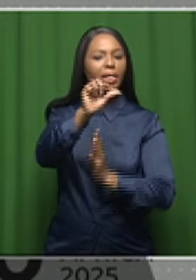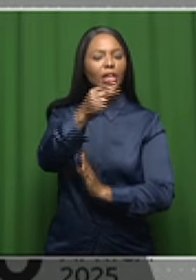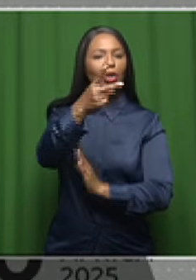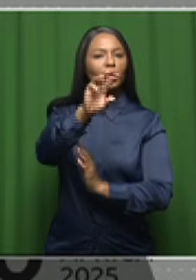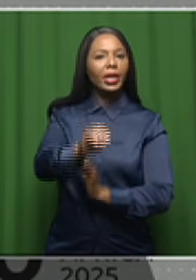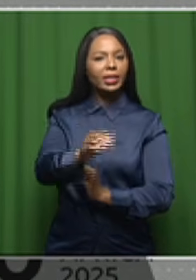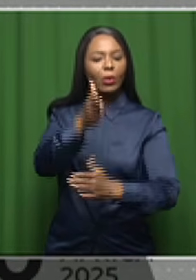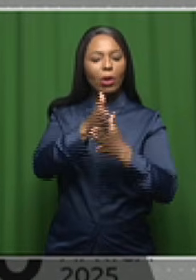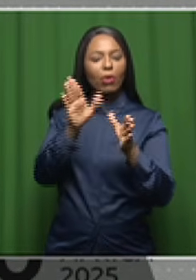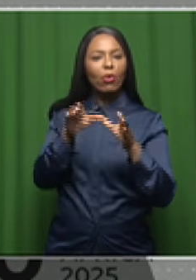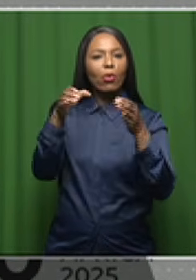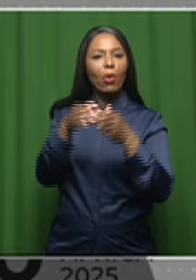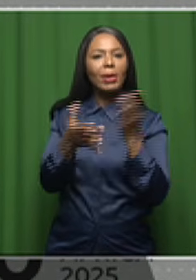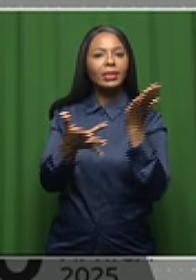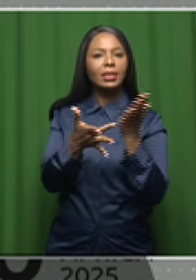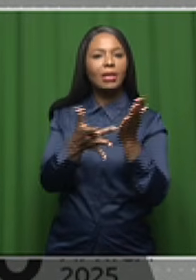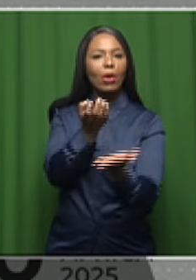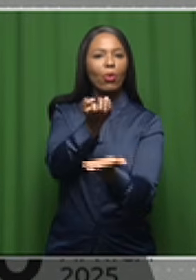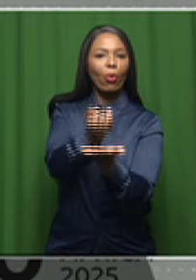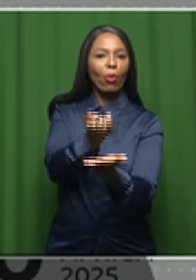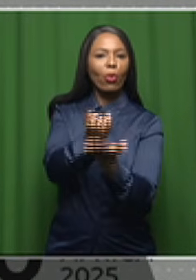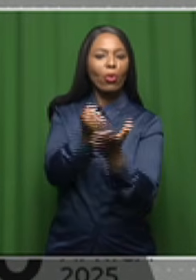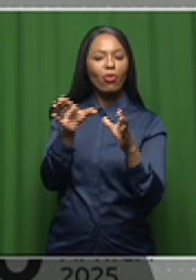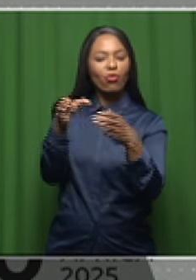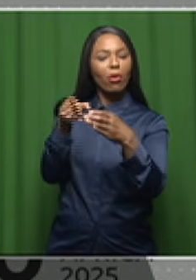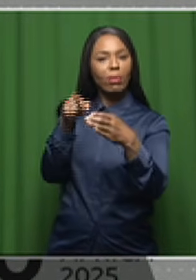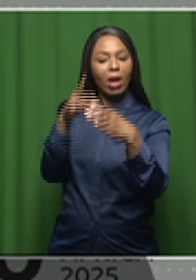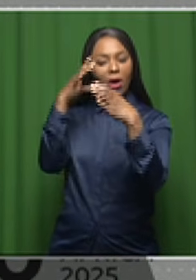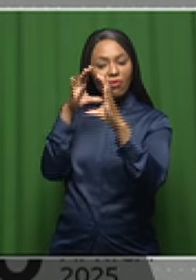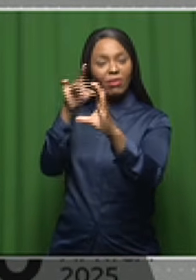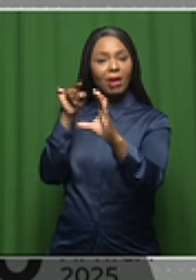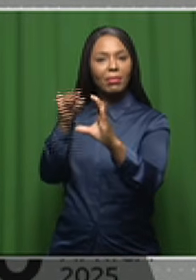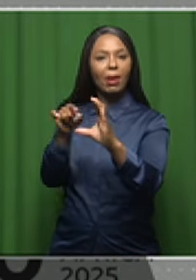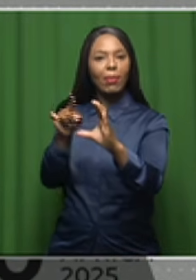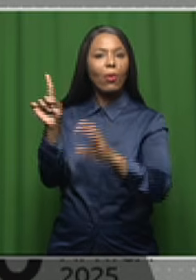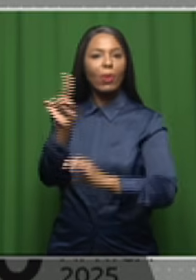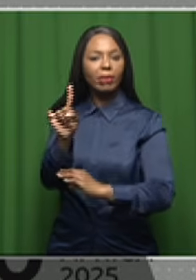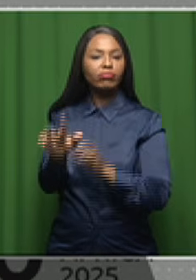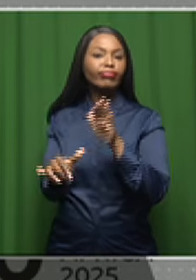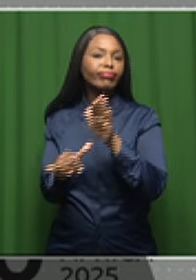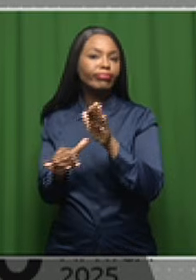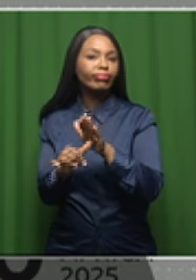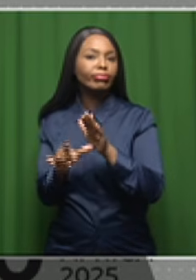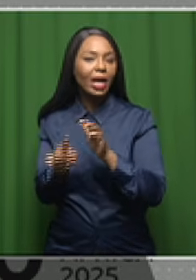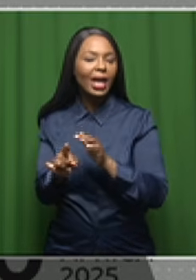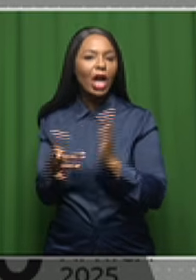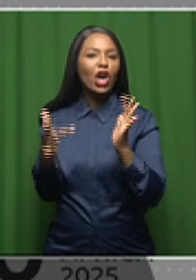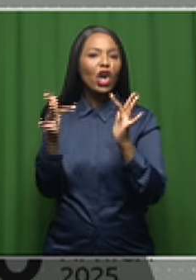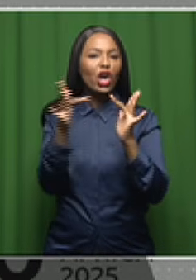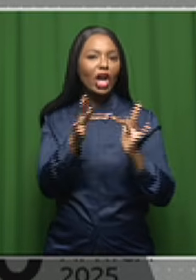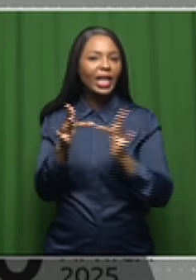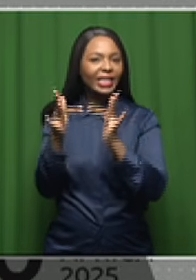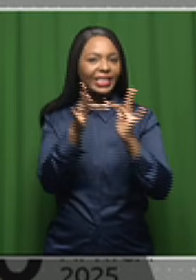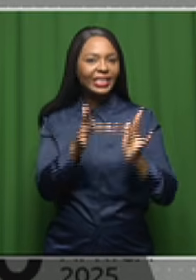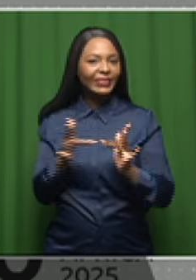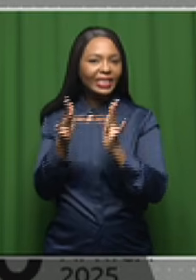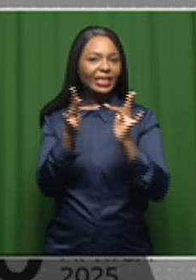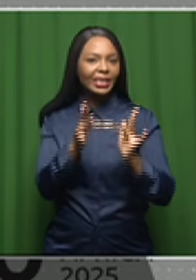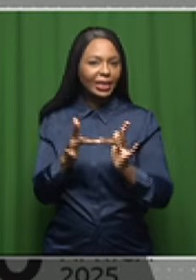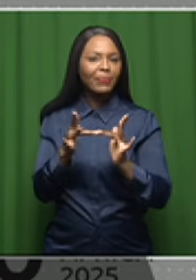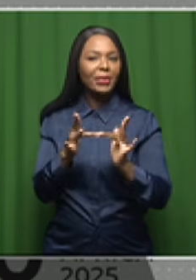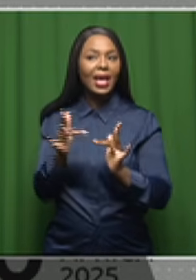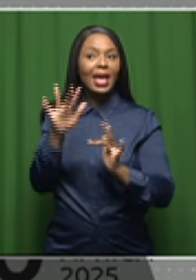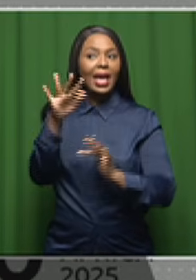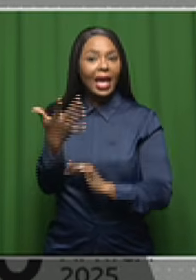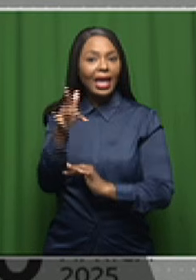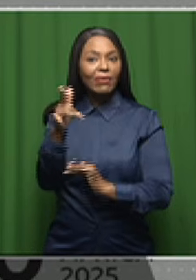of digital economy. So, biggest issue here, Alicia, is the issue of connectivity. We know that